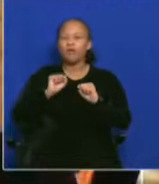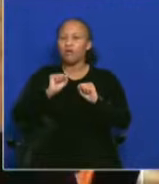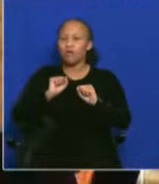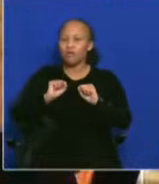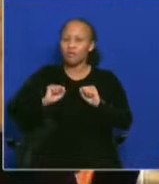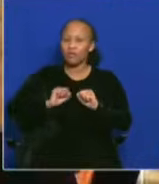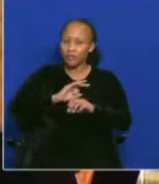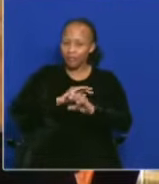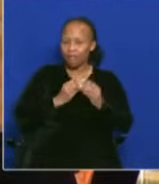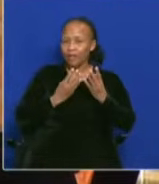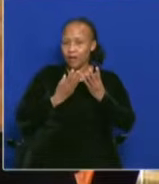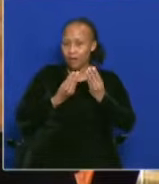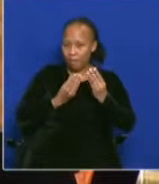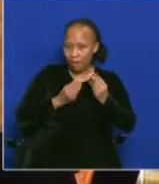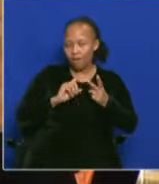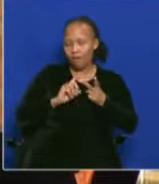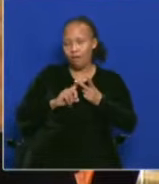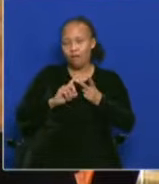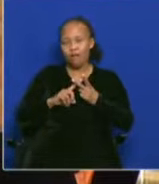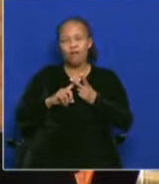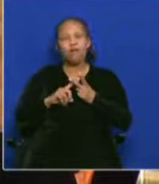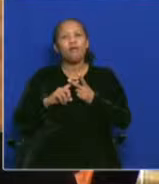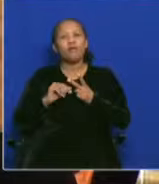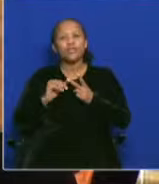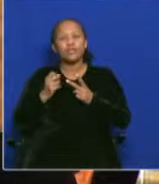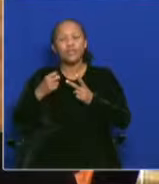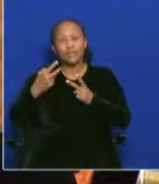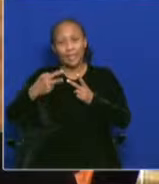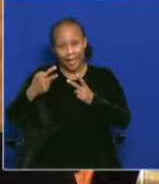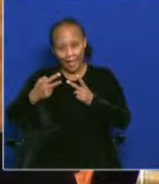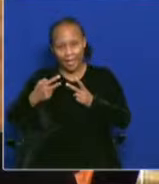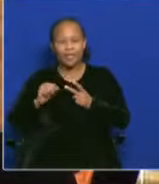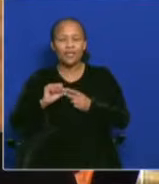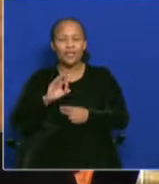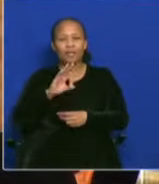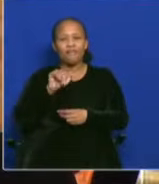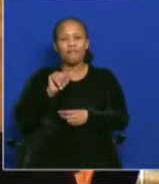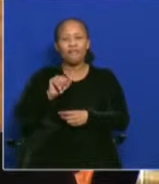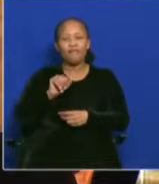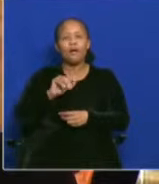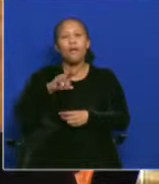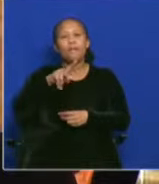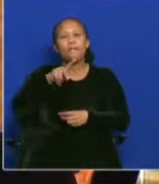one says Pilot Fani Pilot.